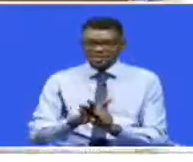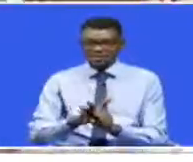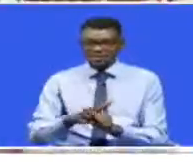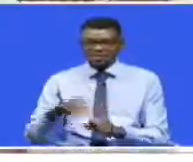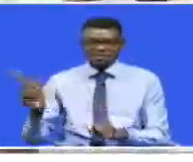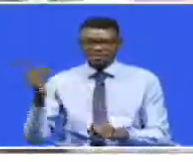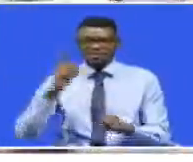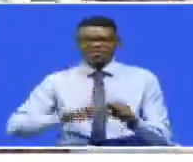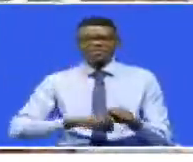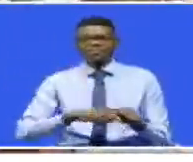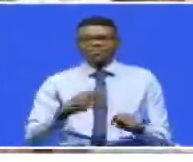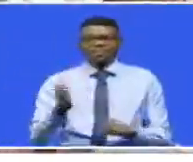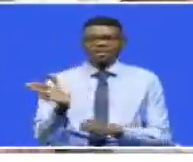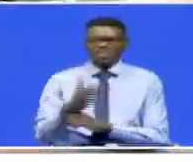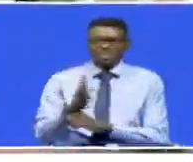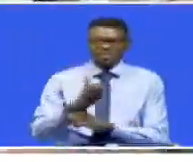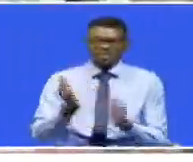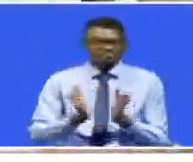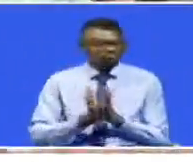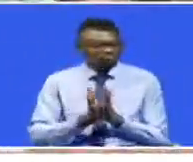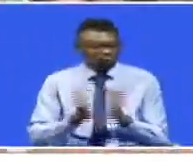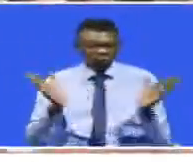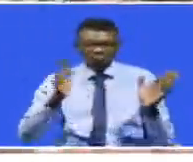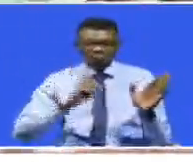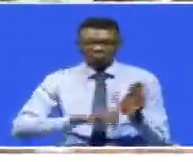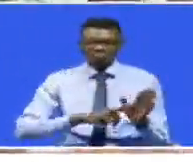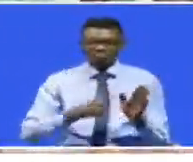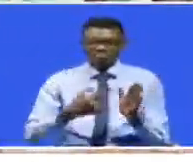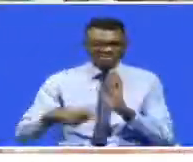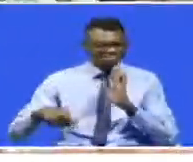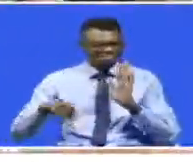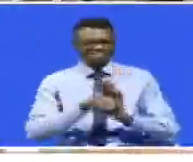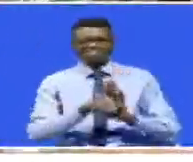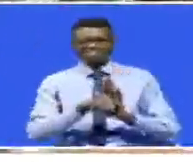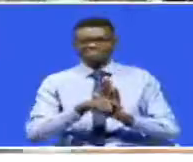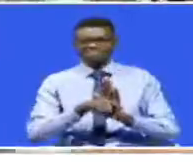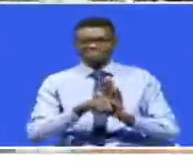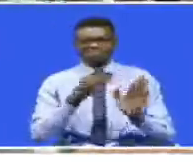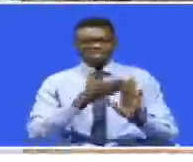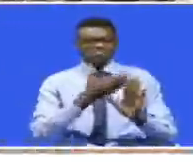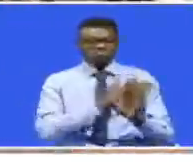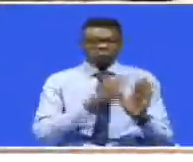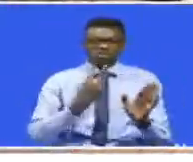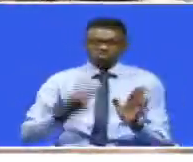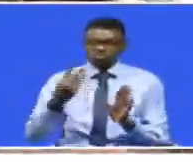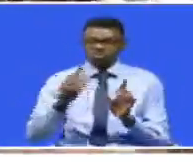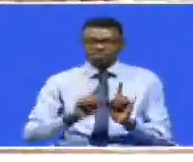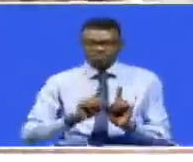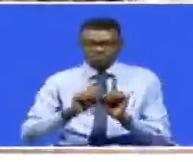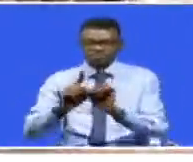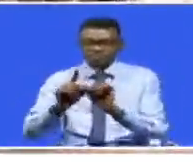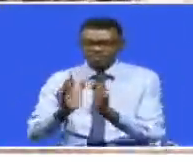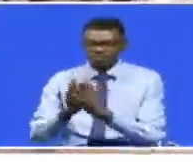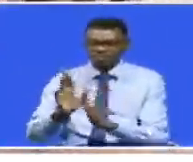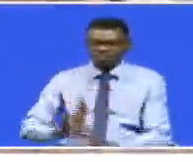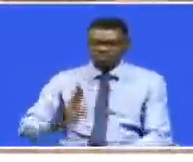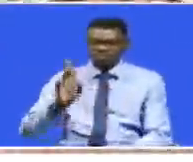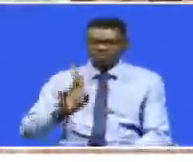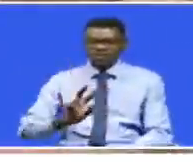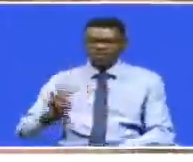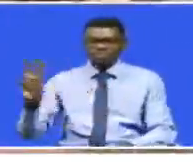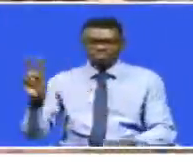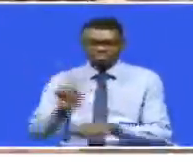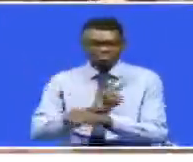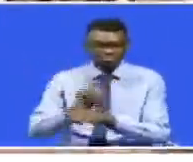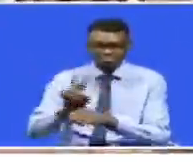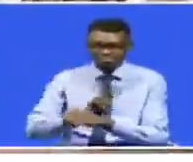public appearance on Thursday after he tested COVID-19 negative on Wednesday and accompanied President Uhuru Kenyatta in an inspection